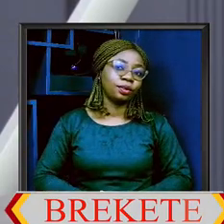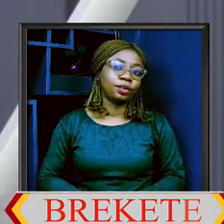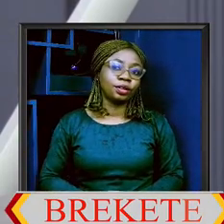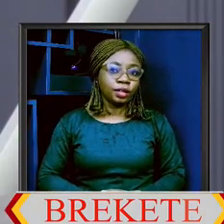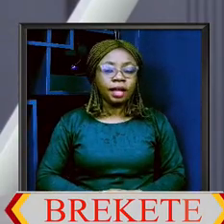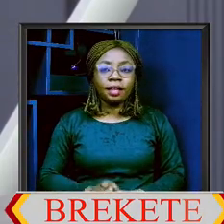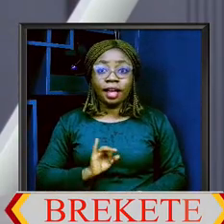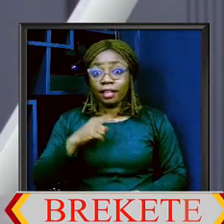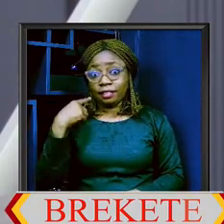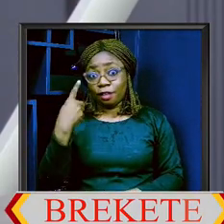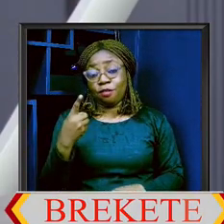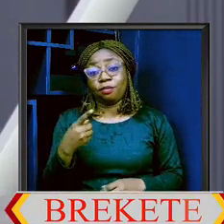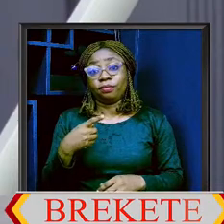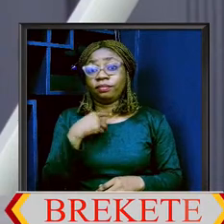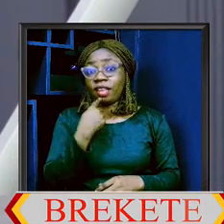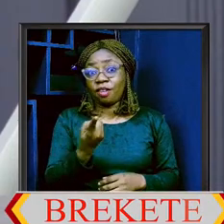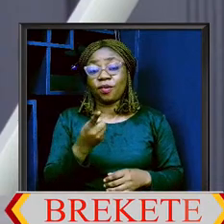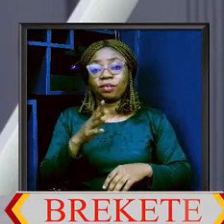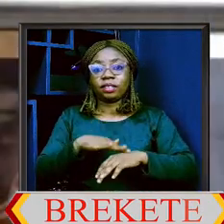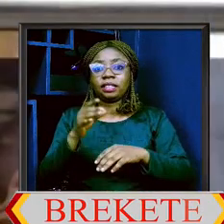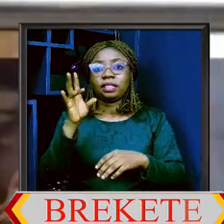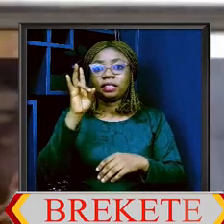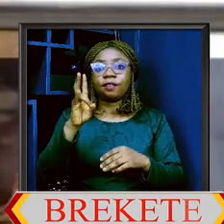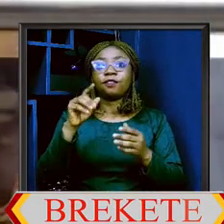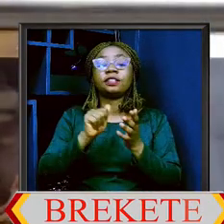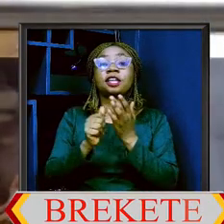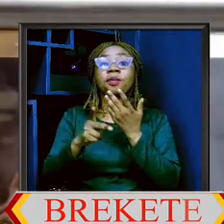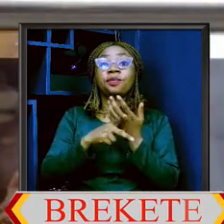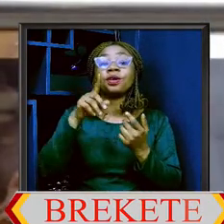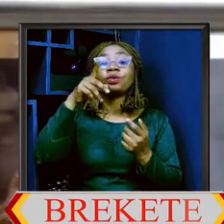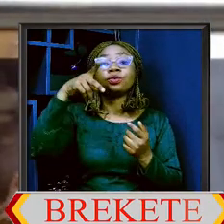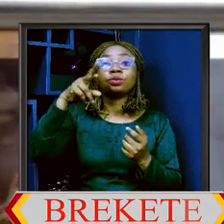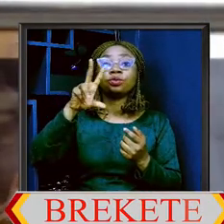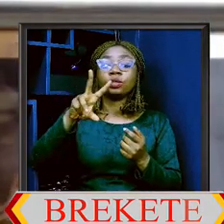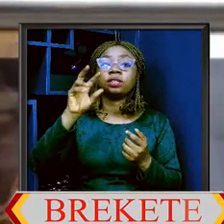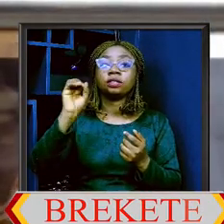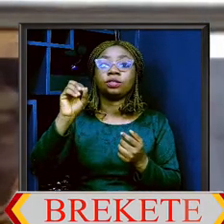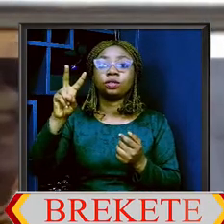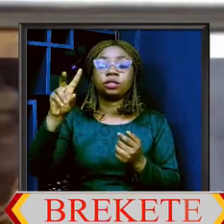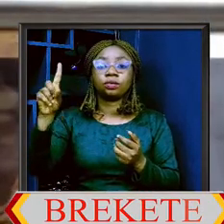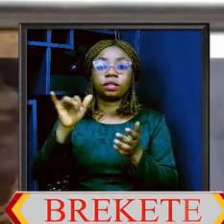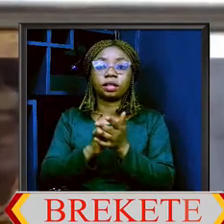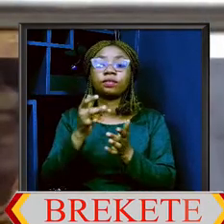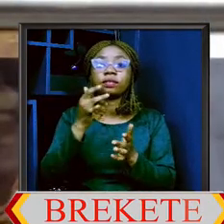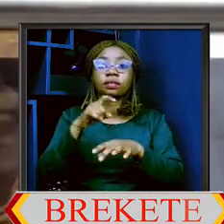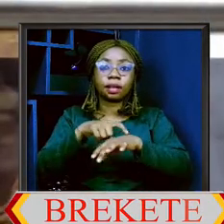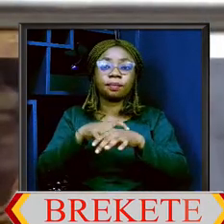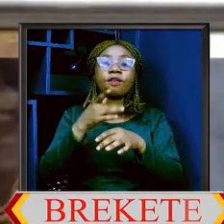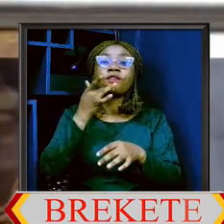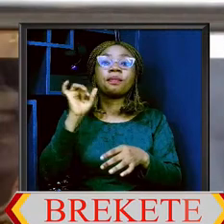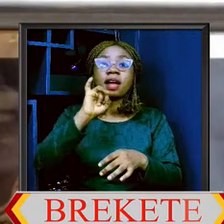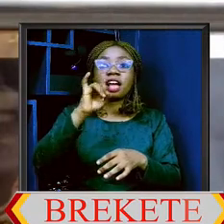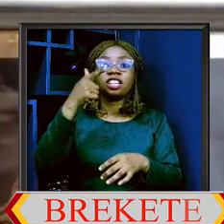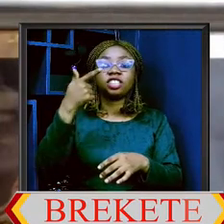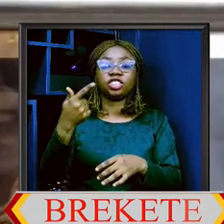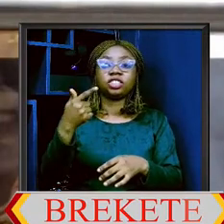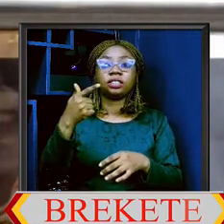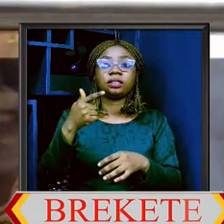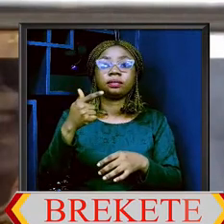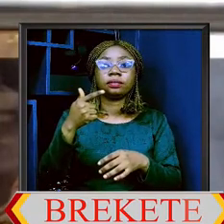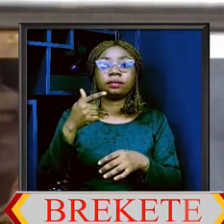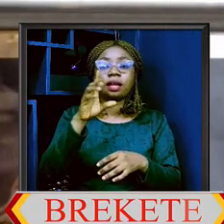president I they tell you on the 7th of April 2021 that was when former IG adamu Mohamed